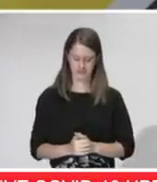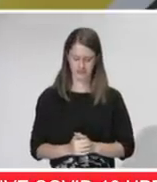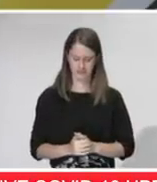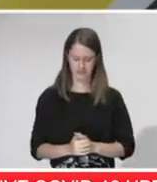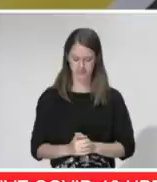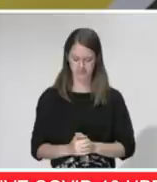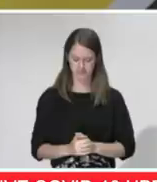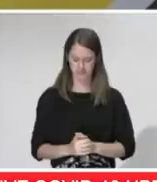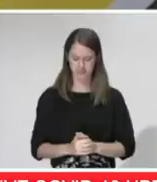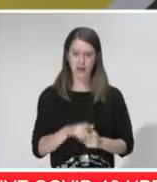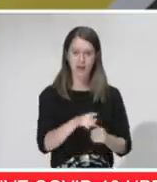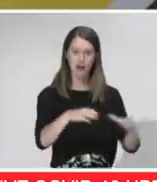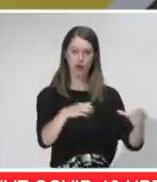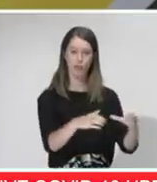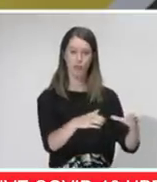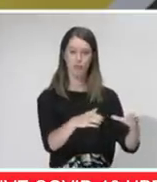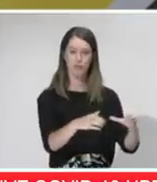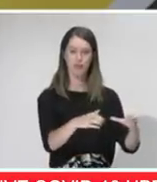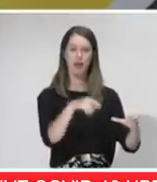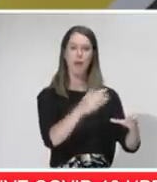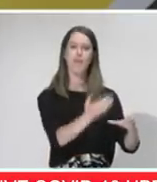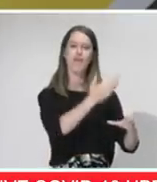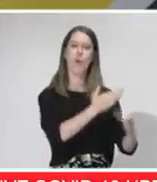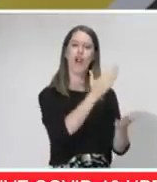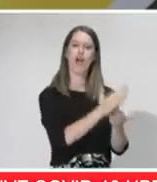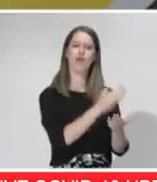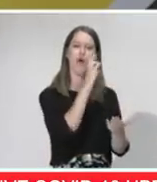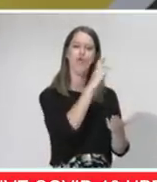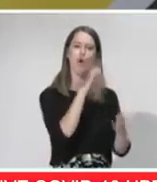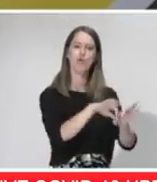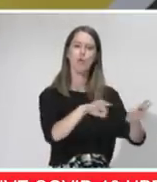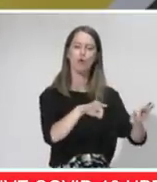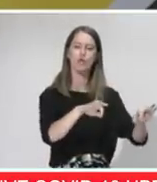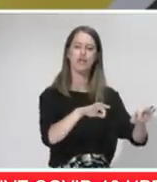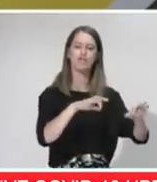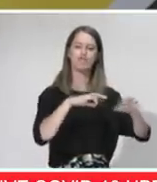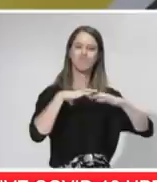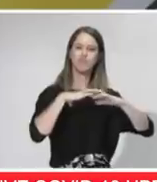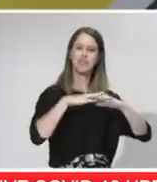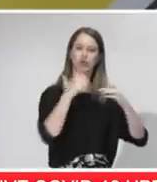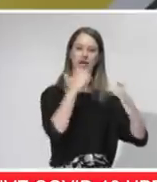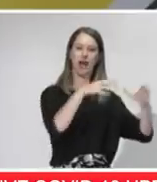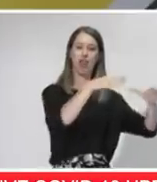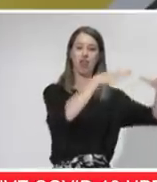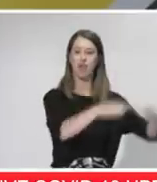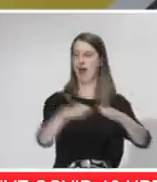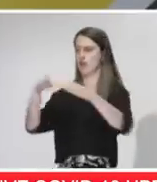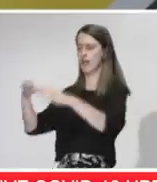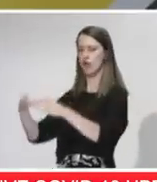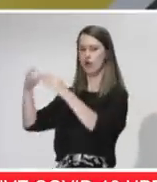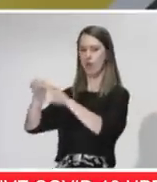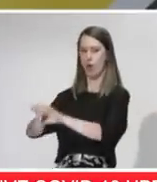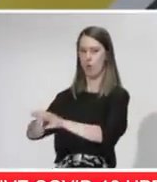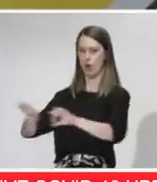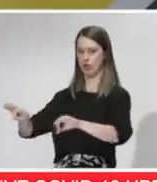The care that this group of people who were transferred from Rosewood Age Residential Care Centre to Burwood